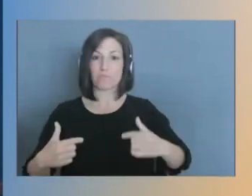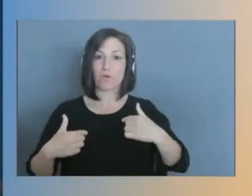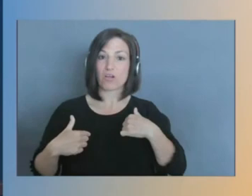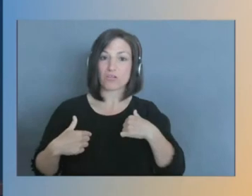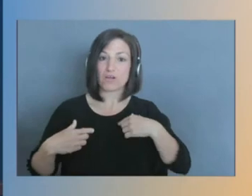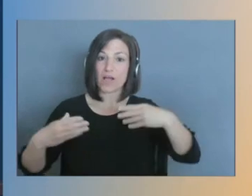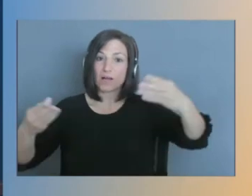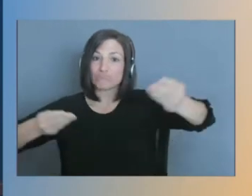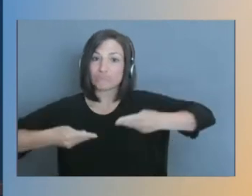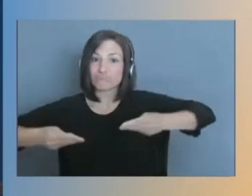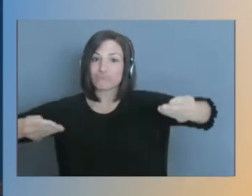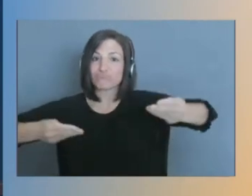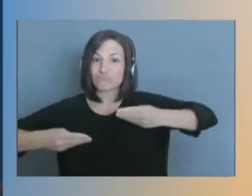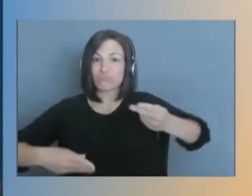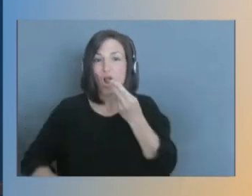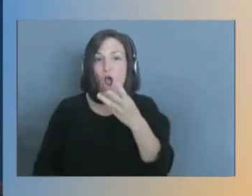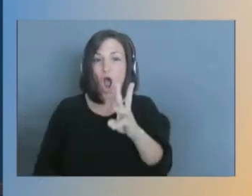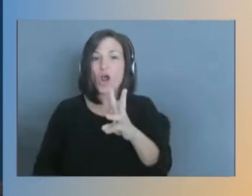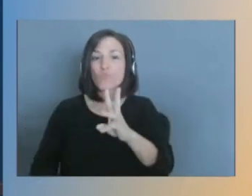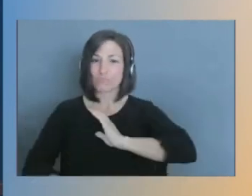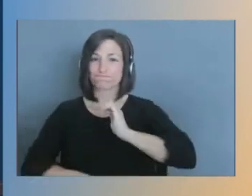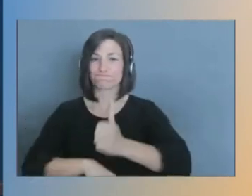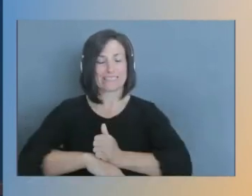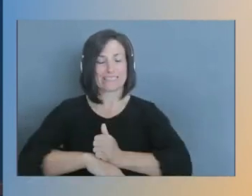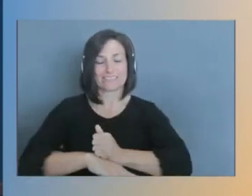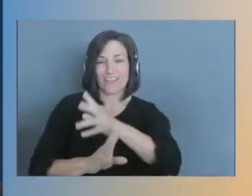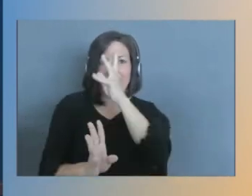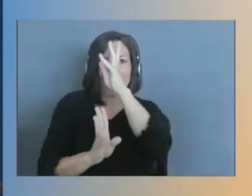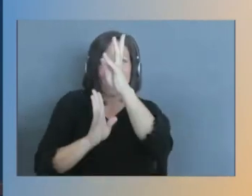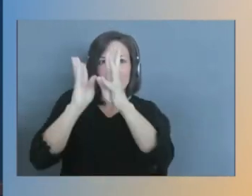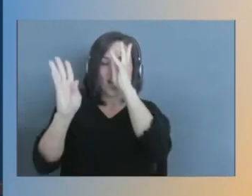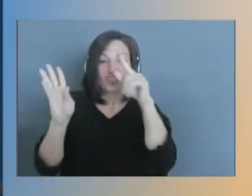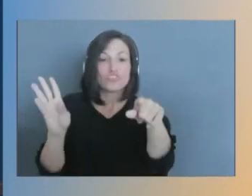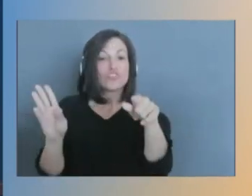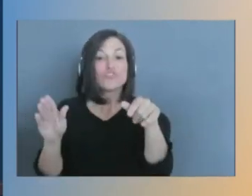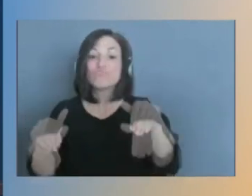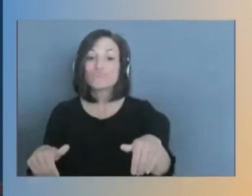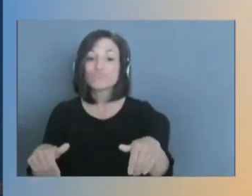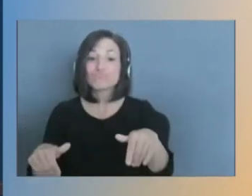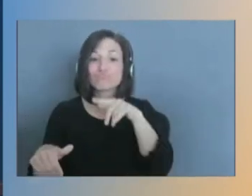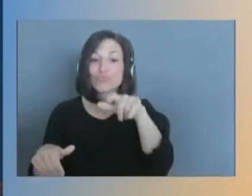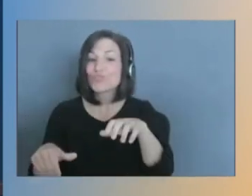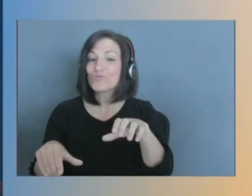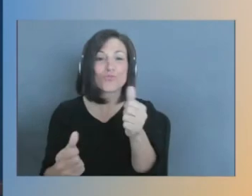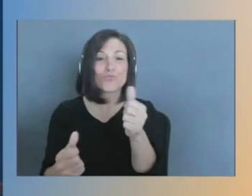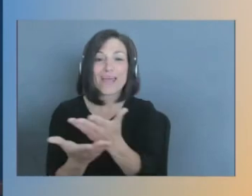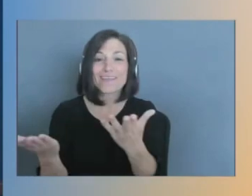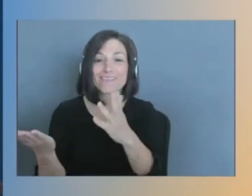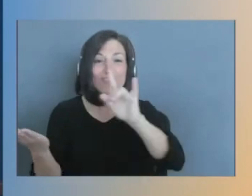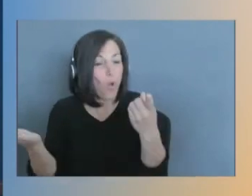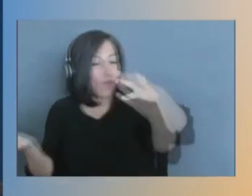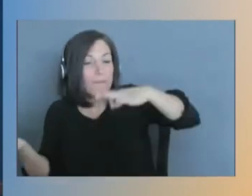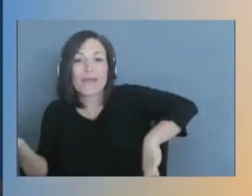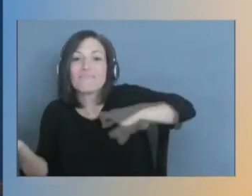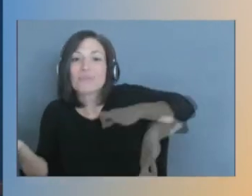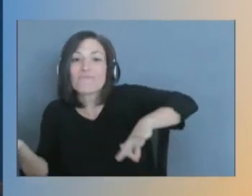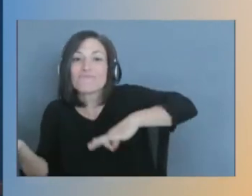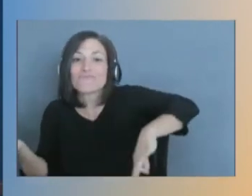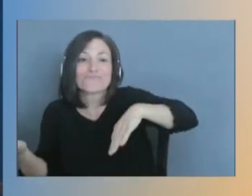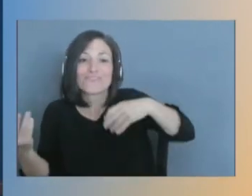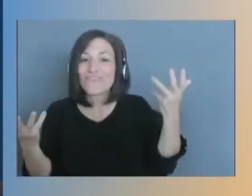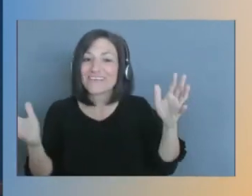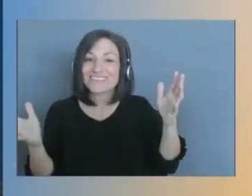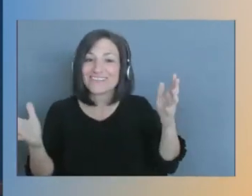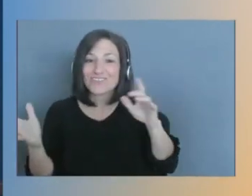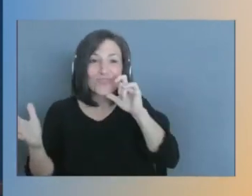deep hardware-based innovation. And you don't have to do anything. Yeah, you only get the benefits from it. You don't even know it's there, but you get that great,